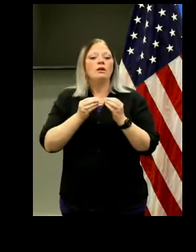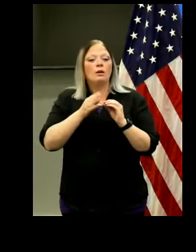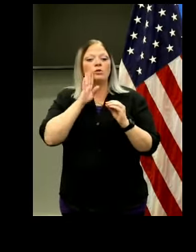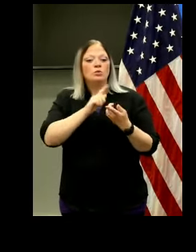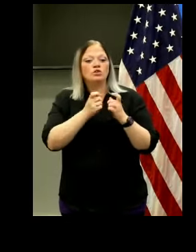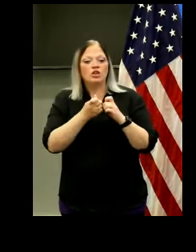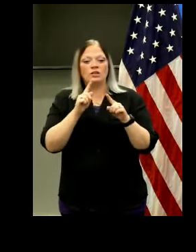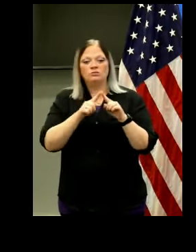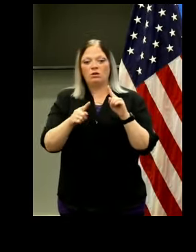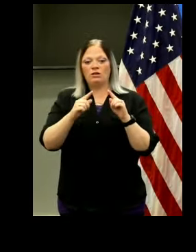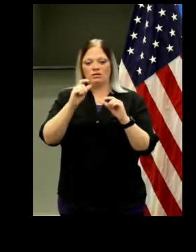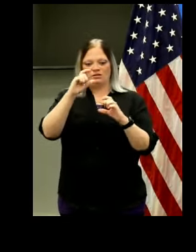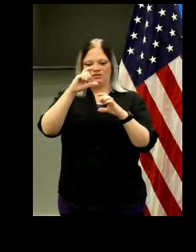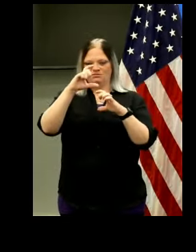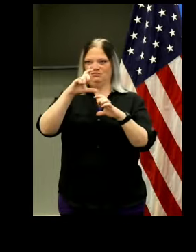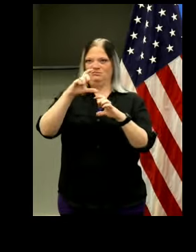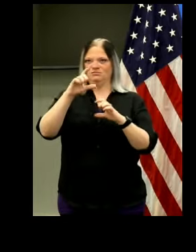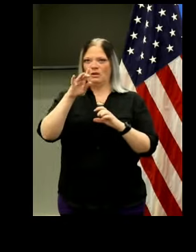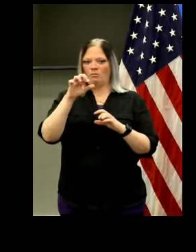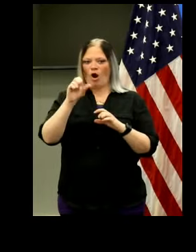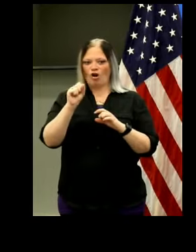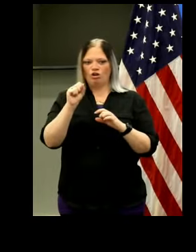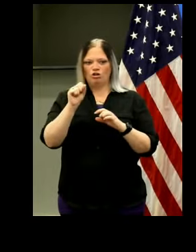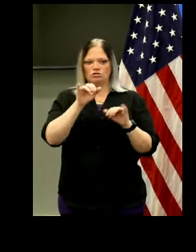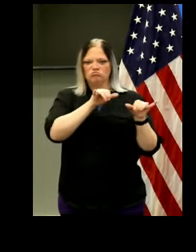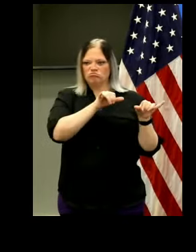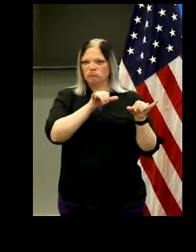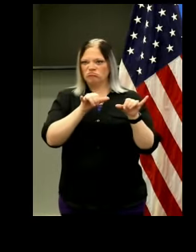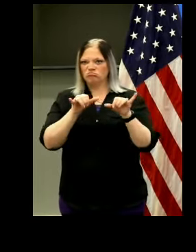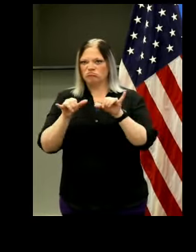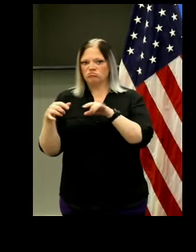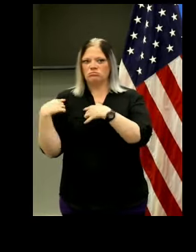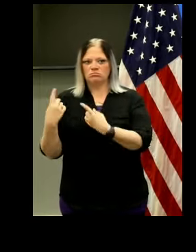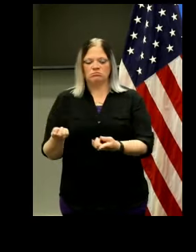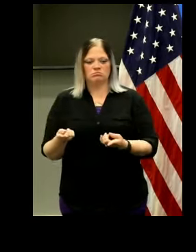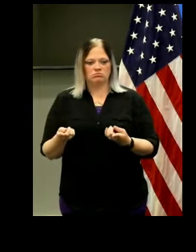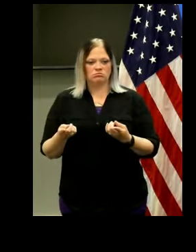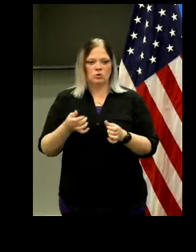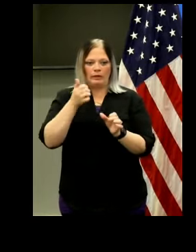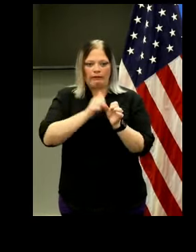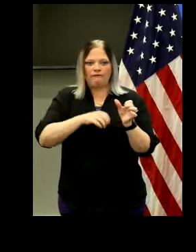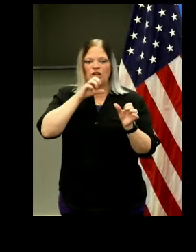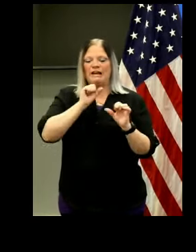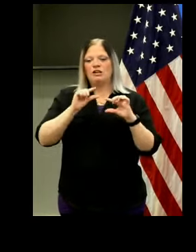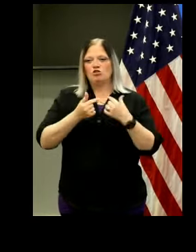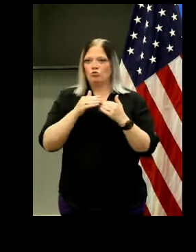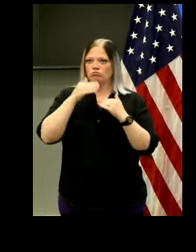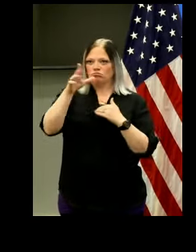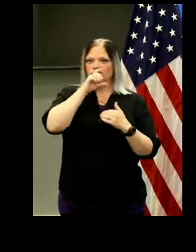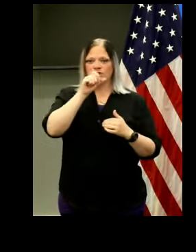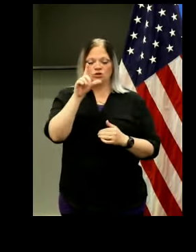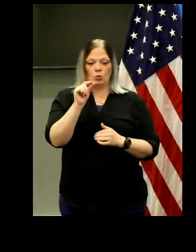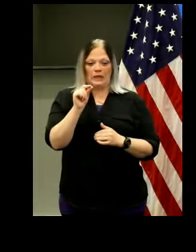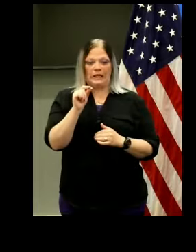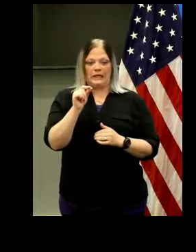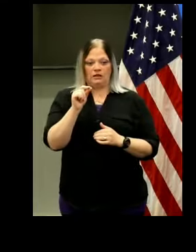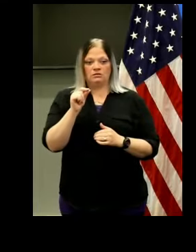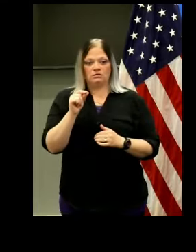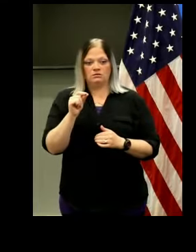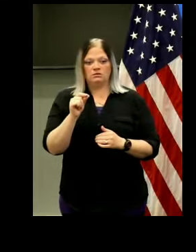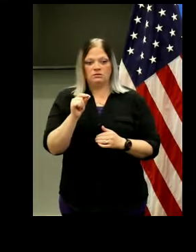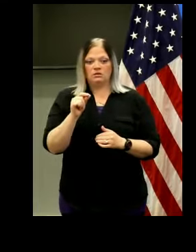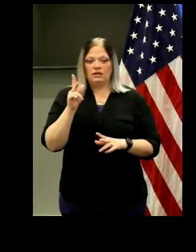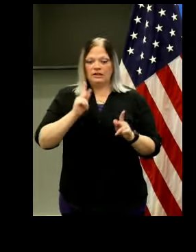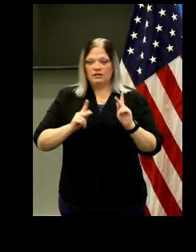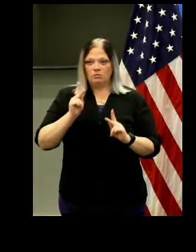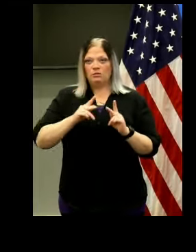but the bars have been pretty static for a while now, and that pretty much every age group over the age of 20 has